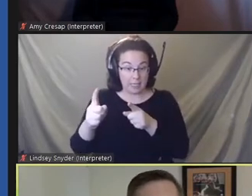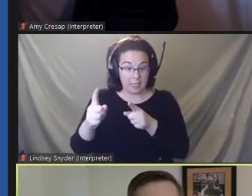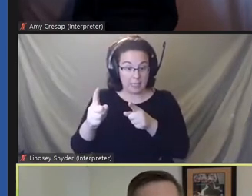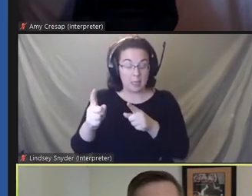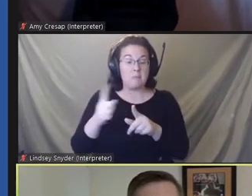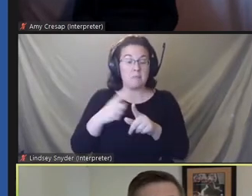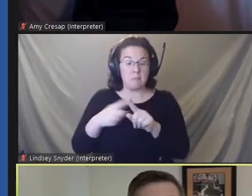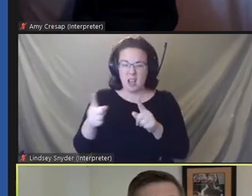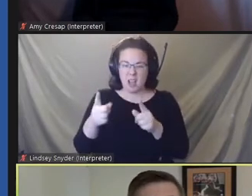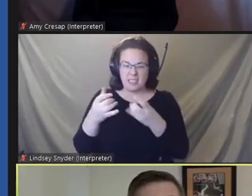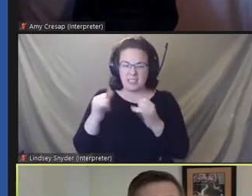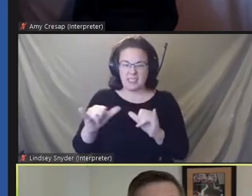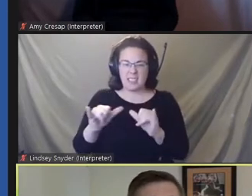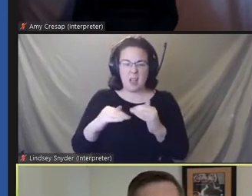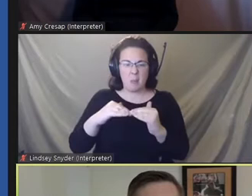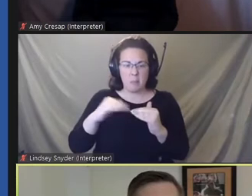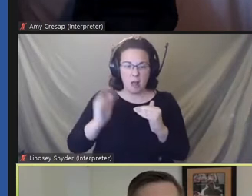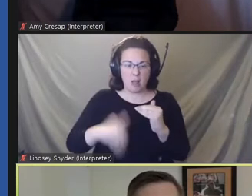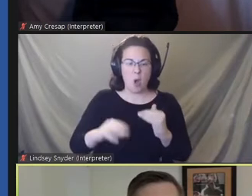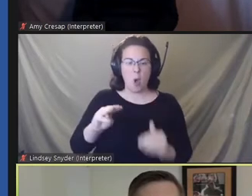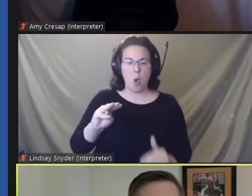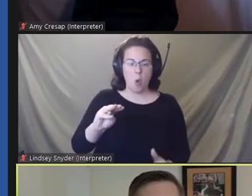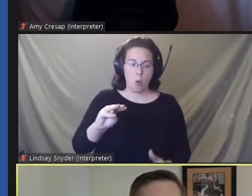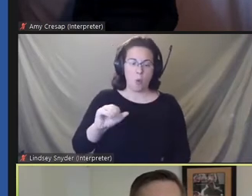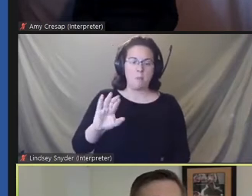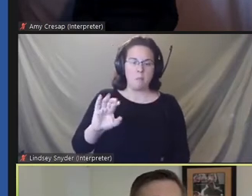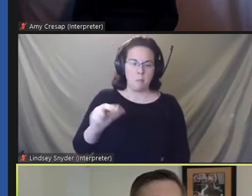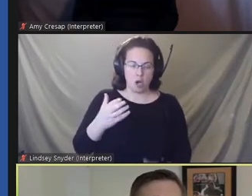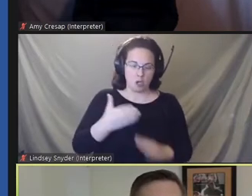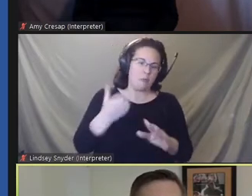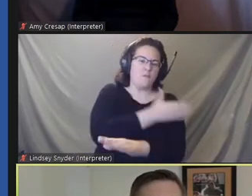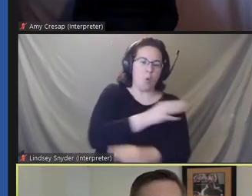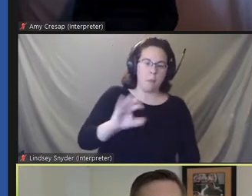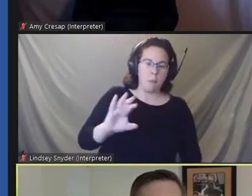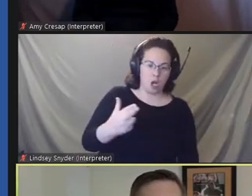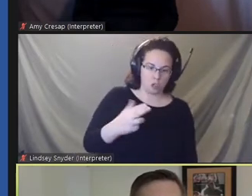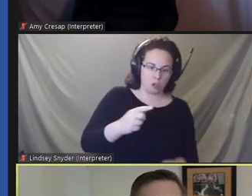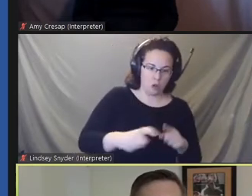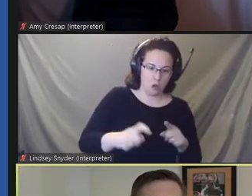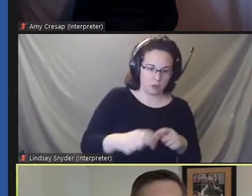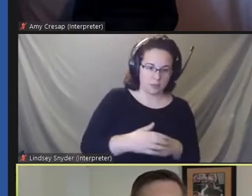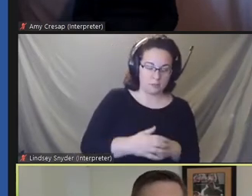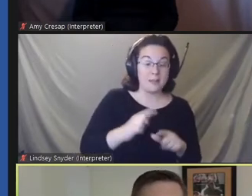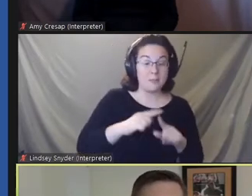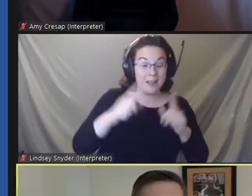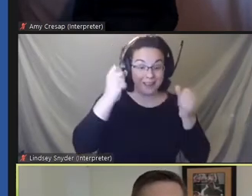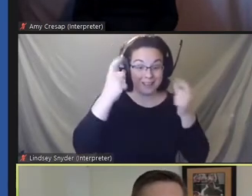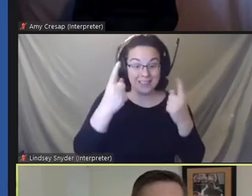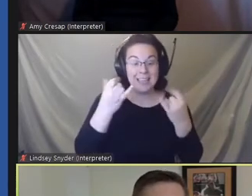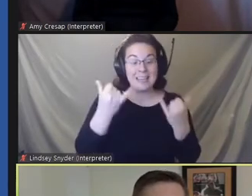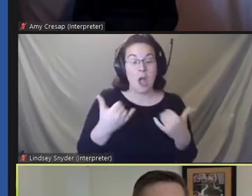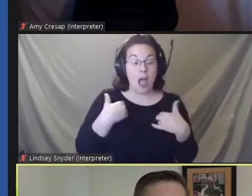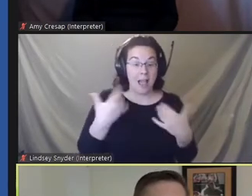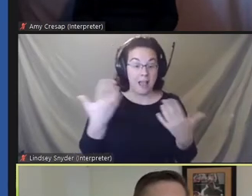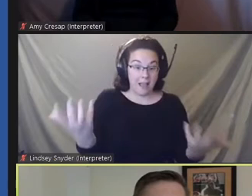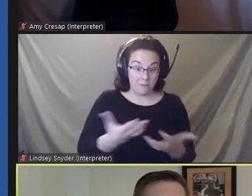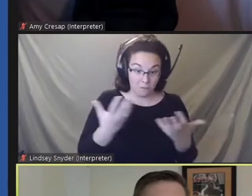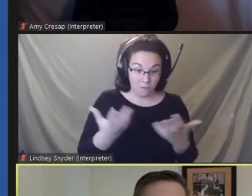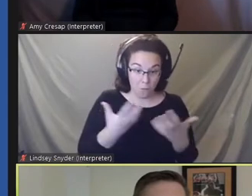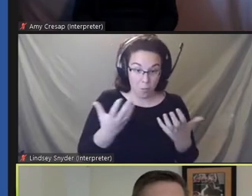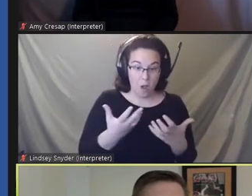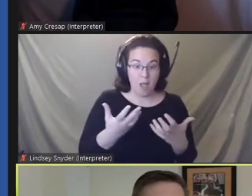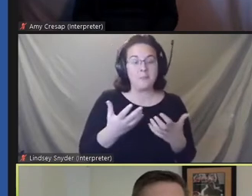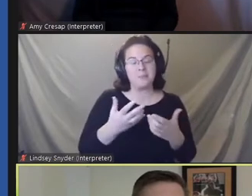pre-March levels. One recent report mentioned that political campaign calls have stepped in to fill some of the void left by scammers in